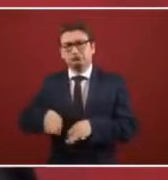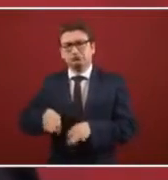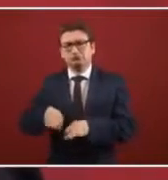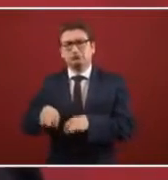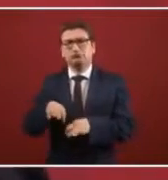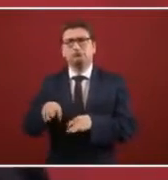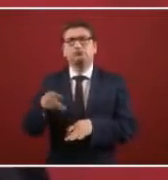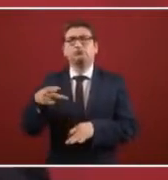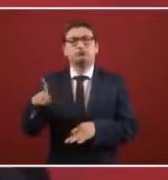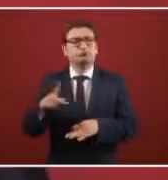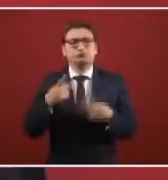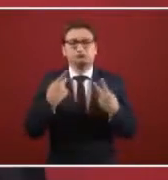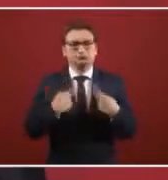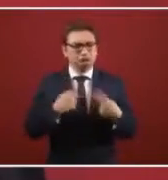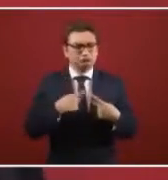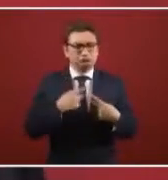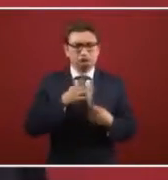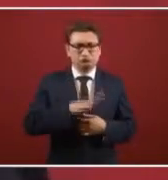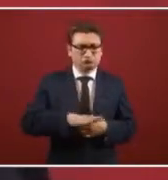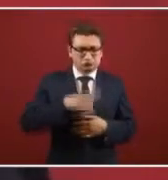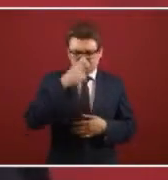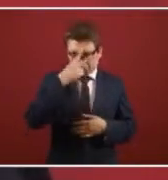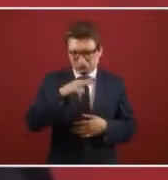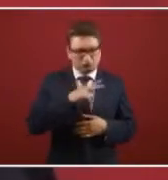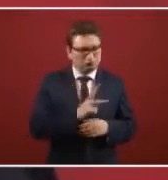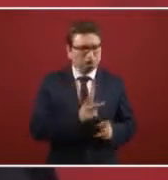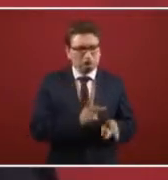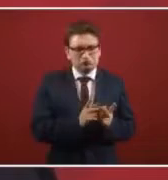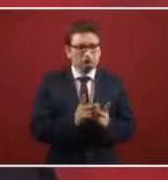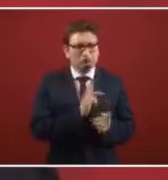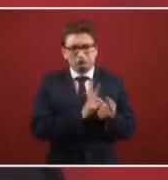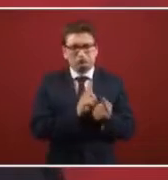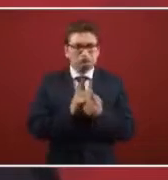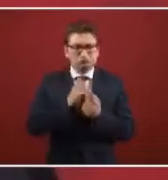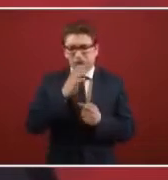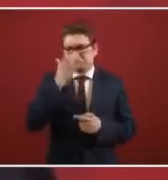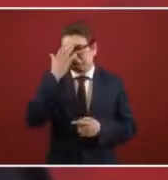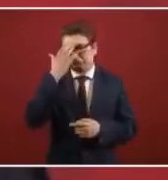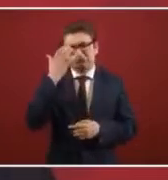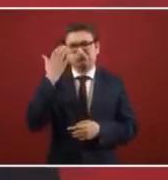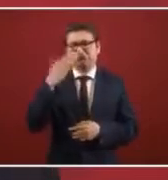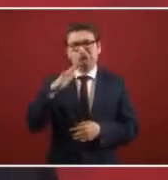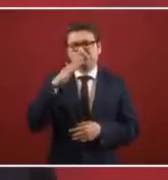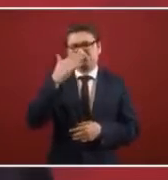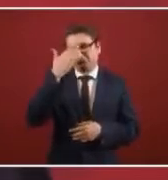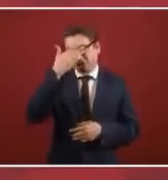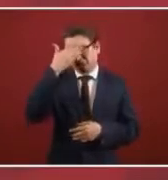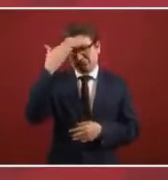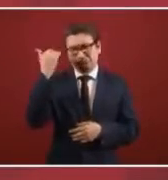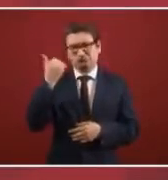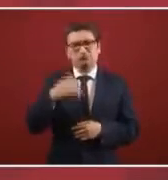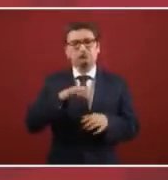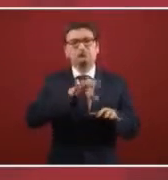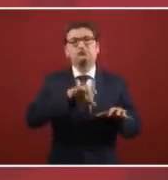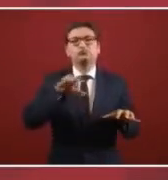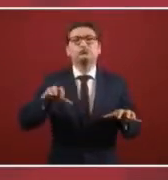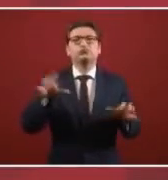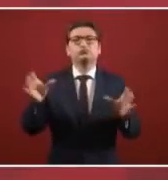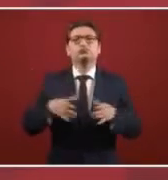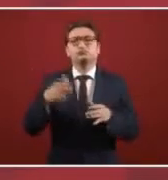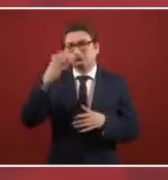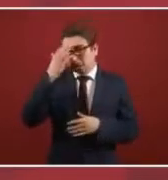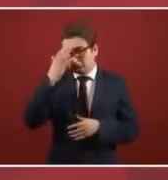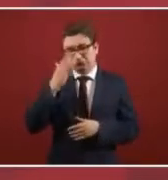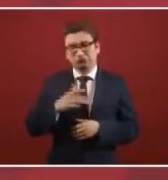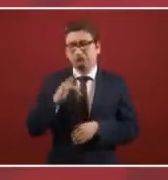tienen comunicación have con el no pueblo. communication with the No townships. conocen They ni don't siquiera know. las comunidades. They don't even know the communities.